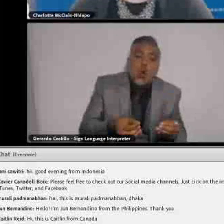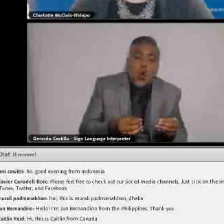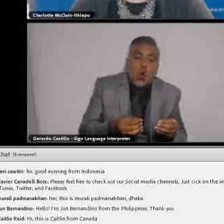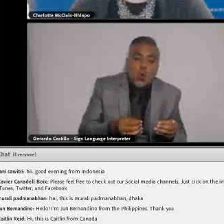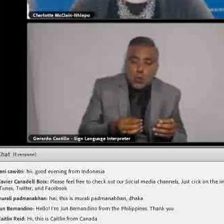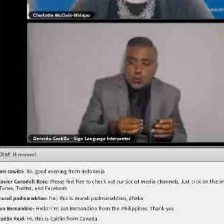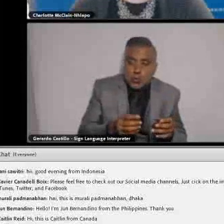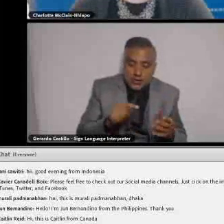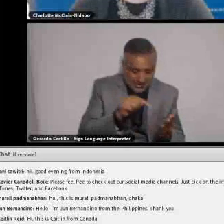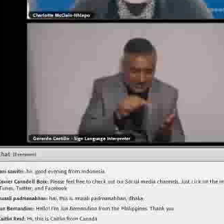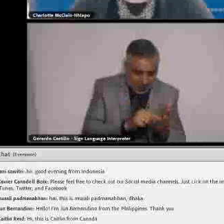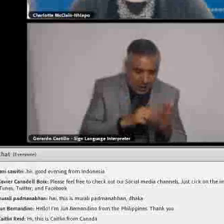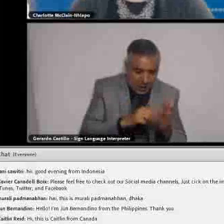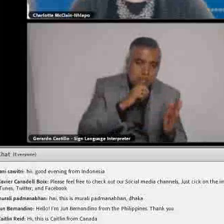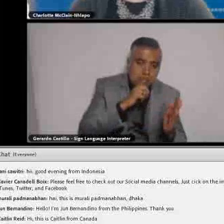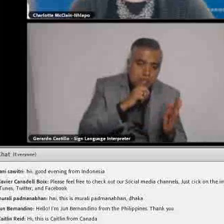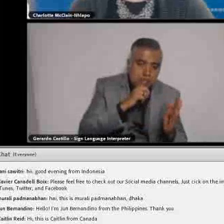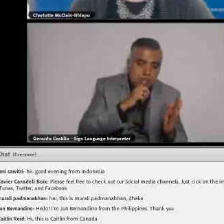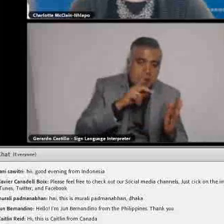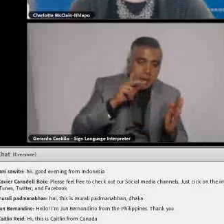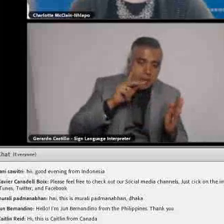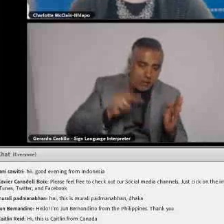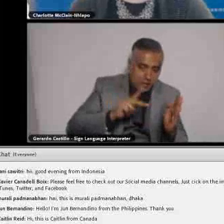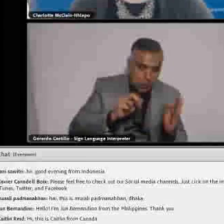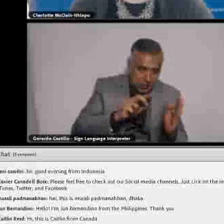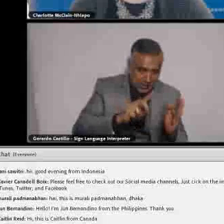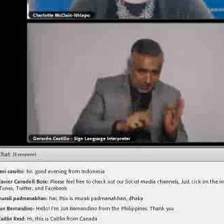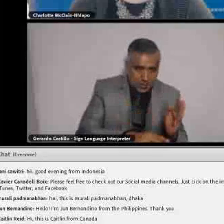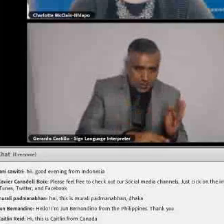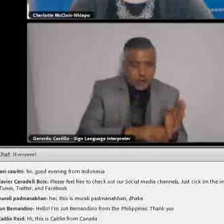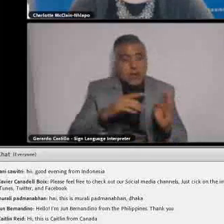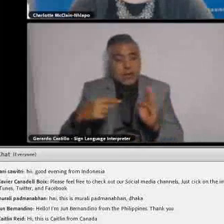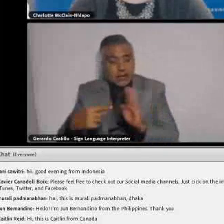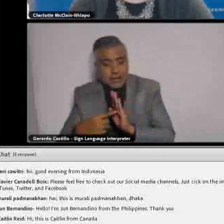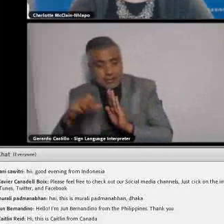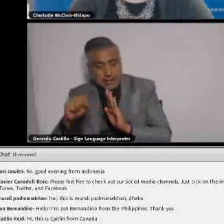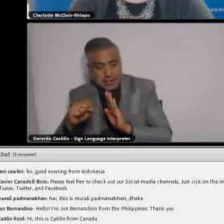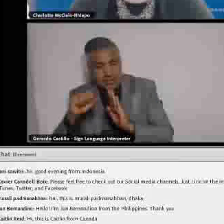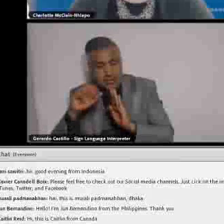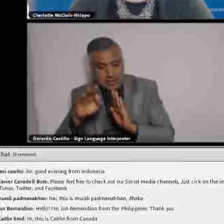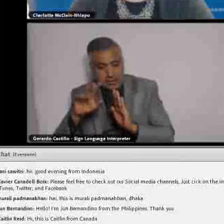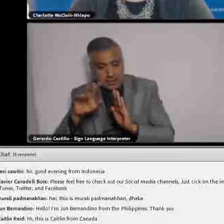with disabilities. The Sendai Framework is quite different in that